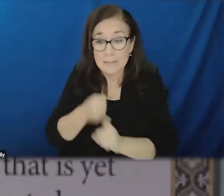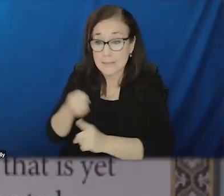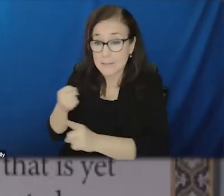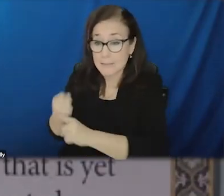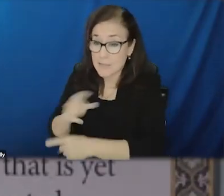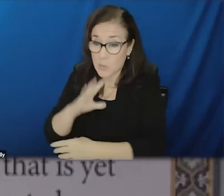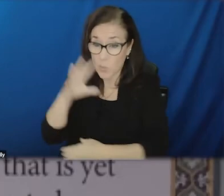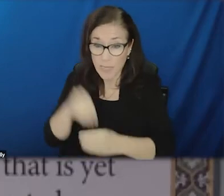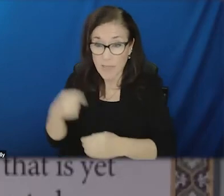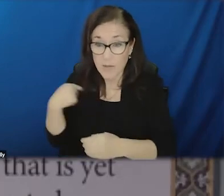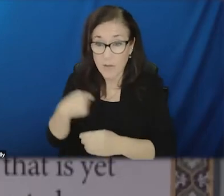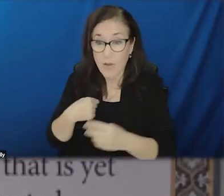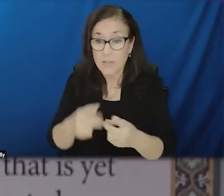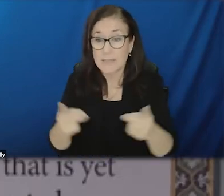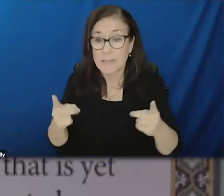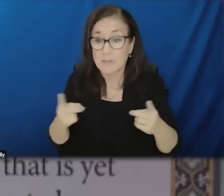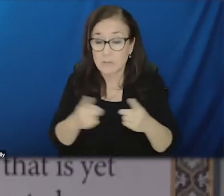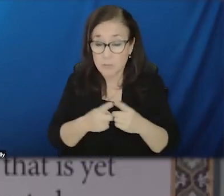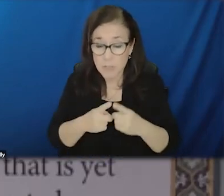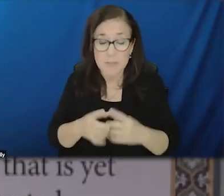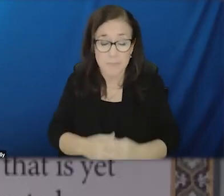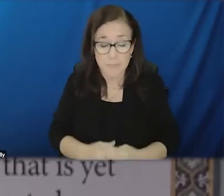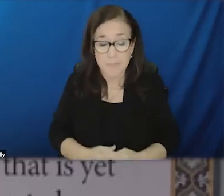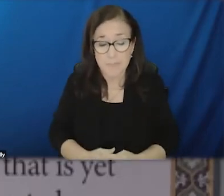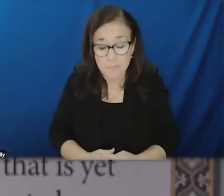my career, where